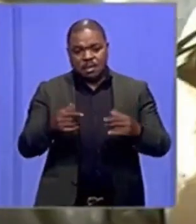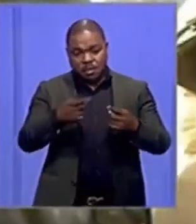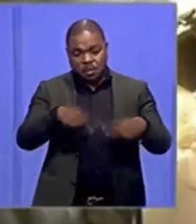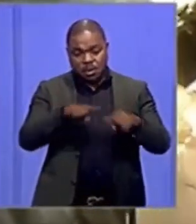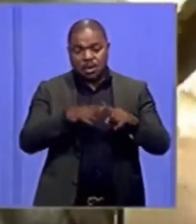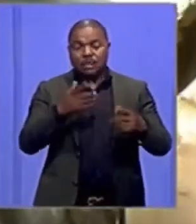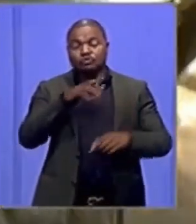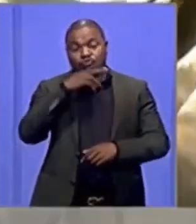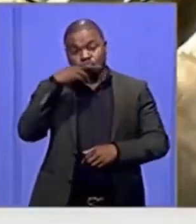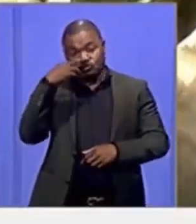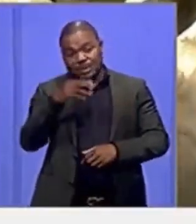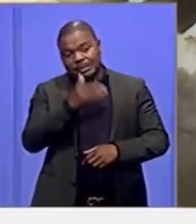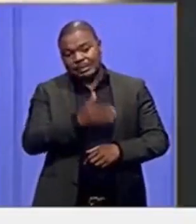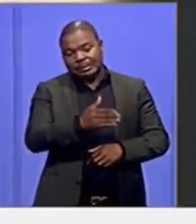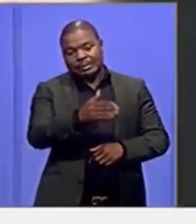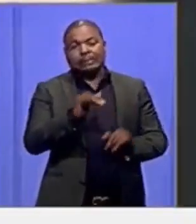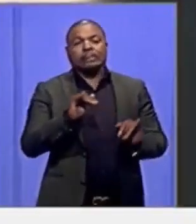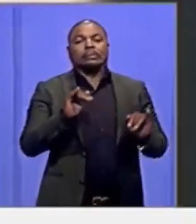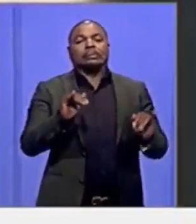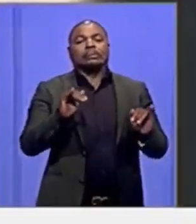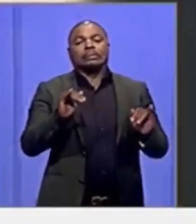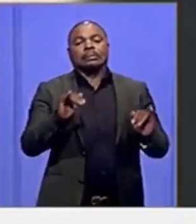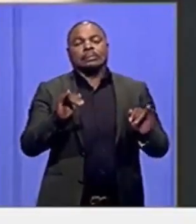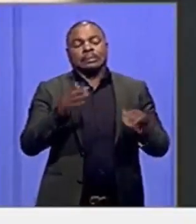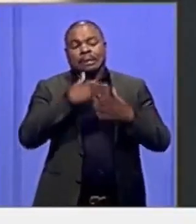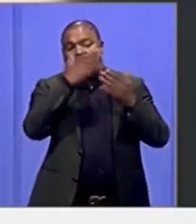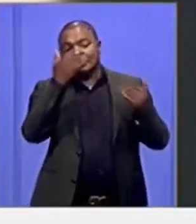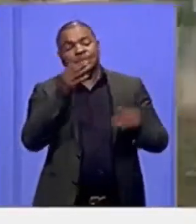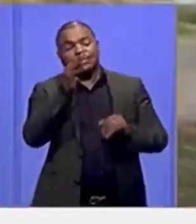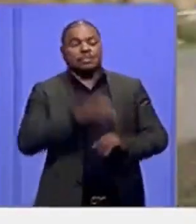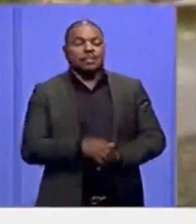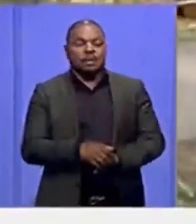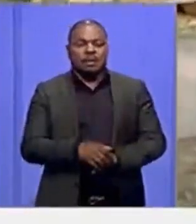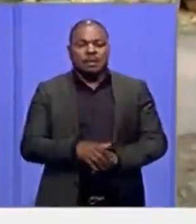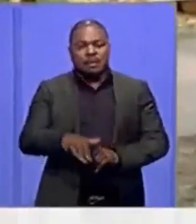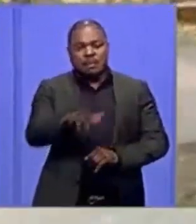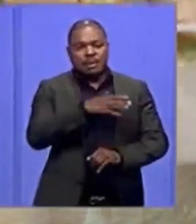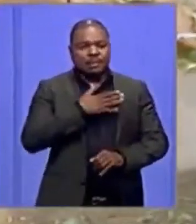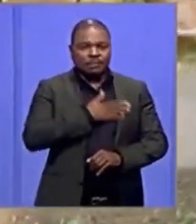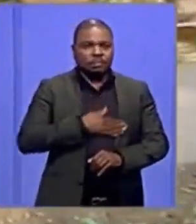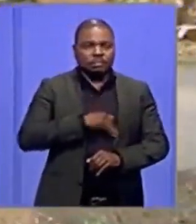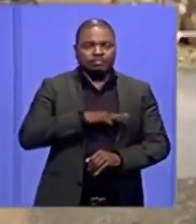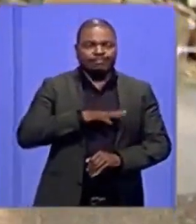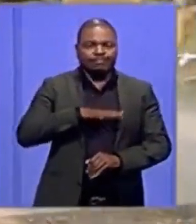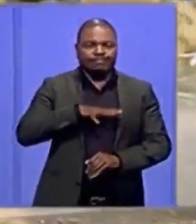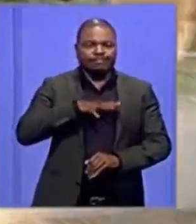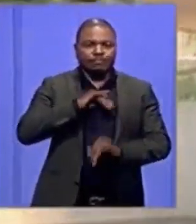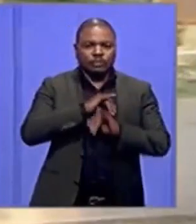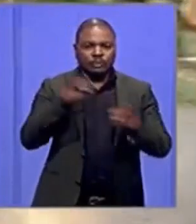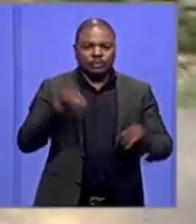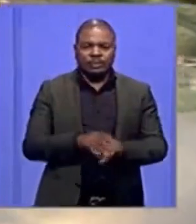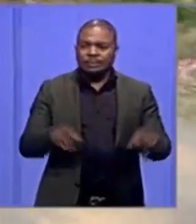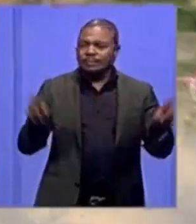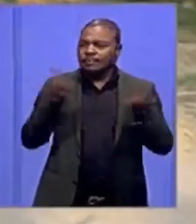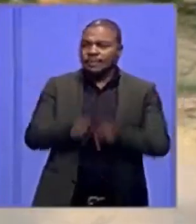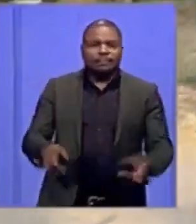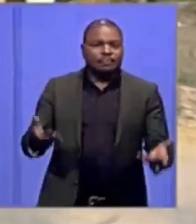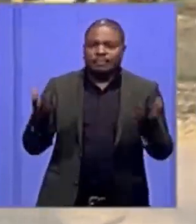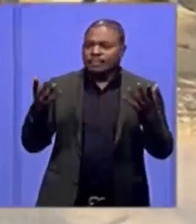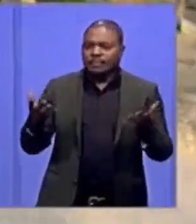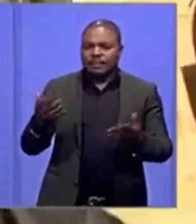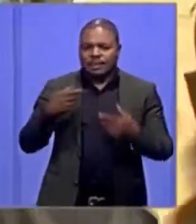le boammaruri jo bo tlang le seemo se ba lebaganeng le sone. Maikutlo a ile magoletsa. It's the same because even I'm